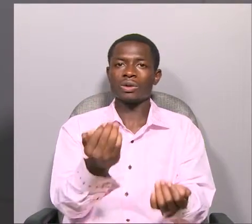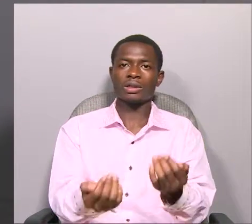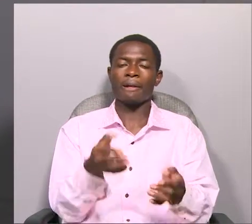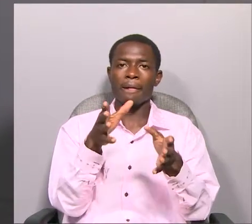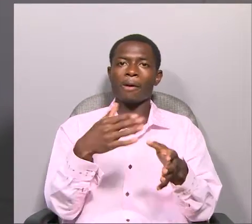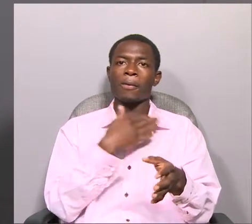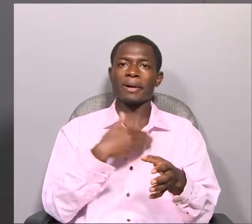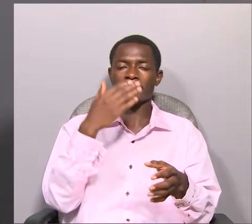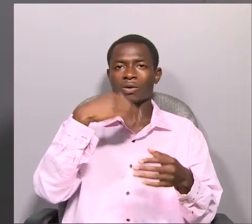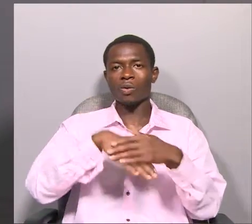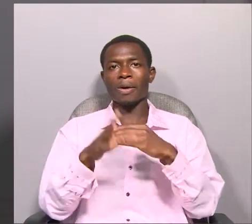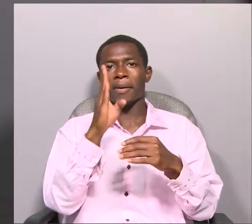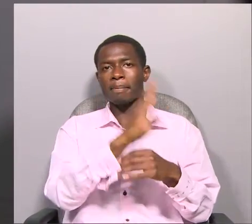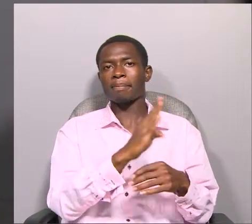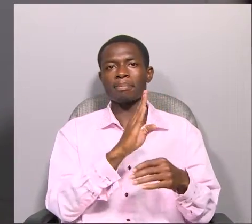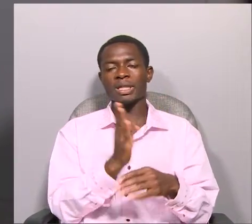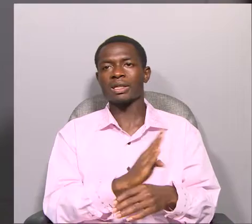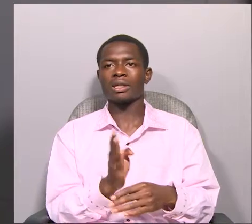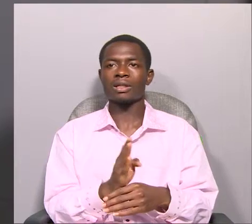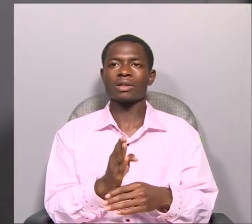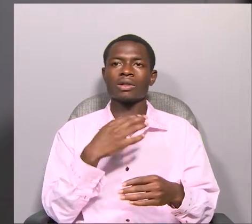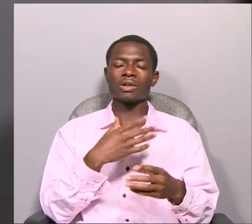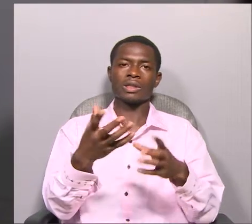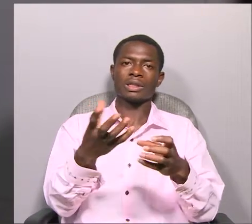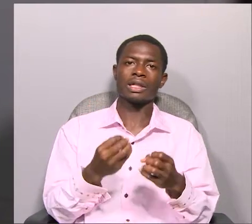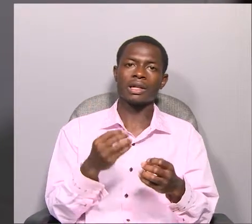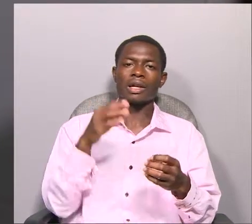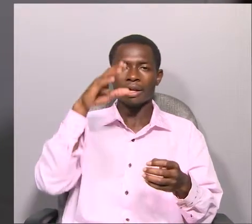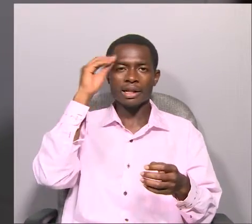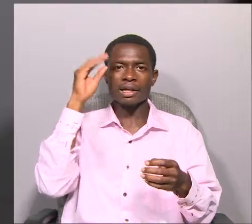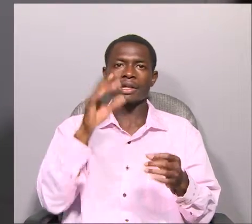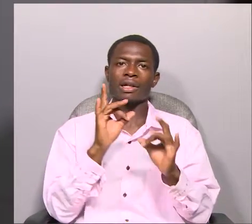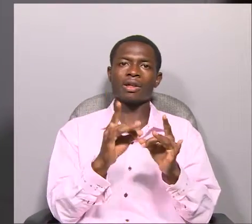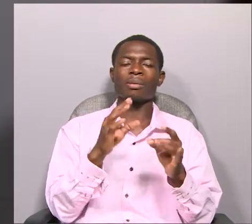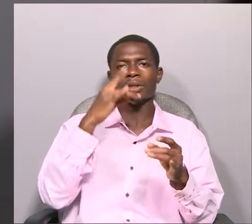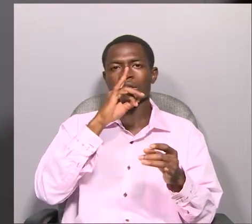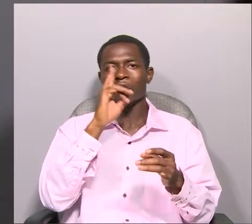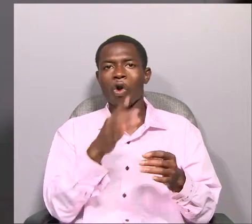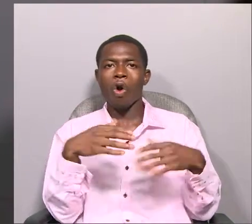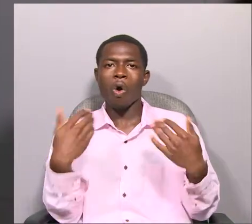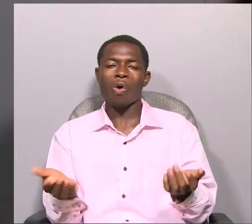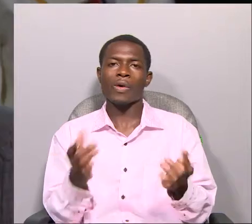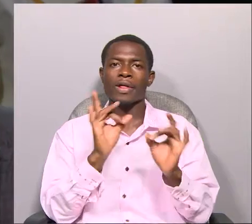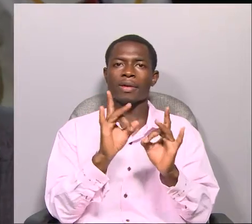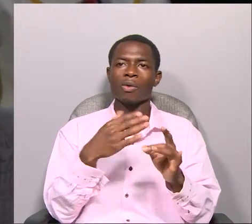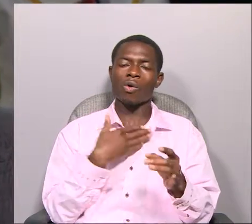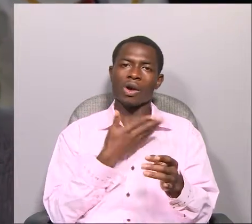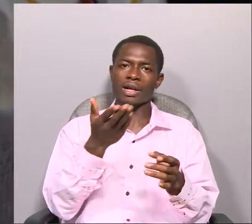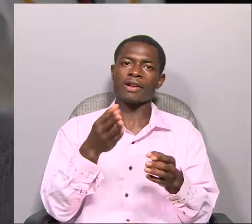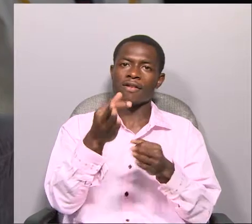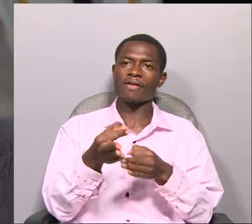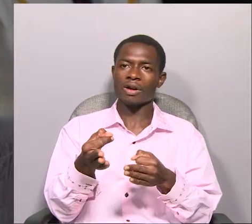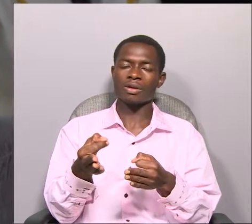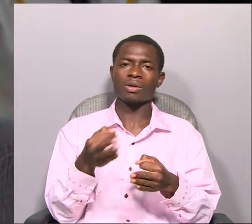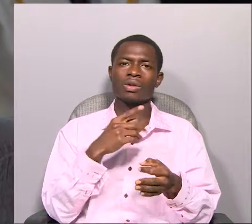tries to help the young ones who would want to go into business, who would want to take up some projects. And that is